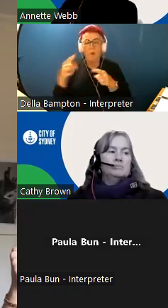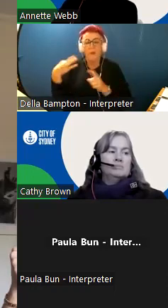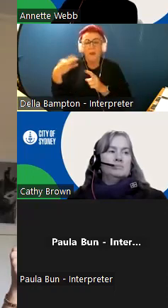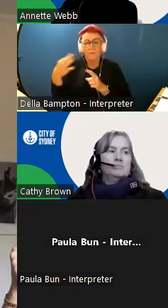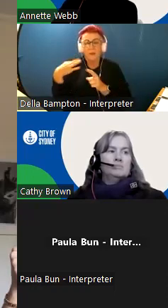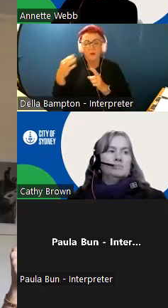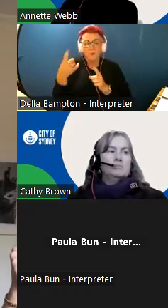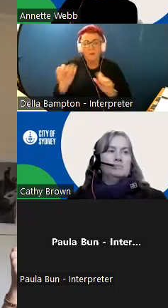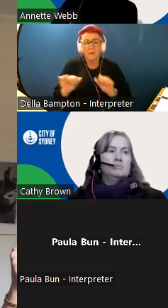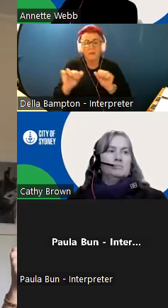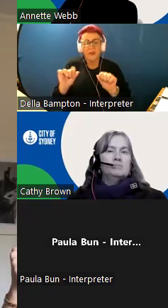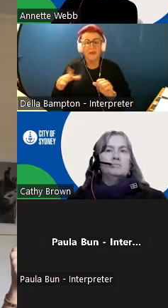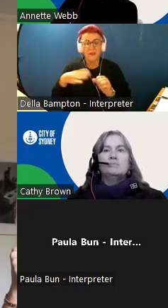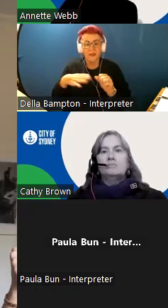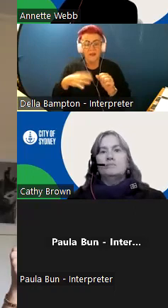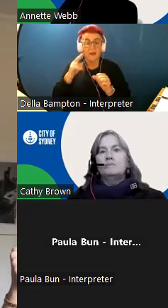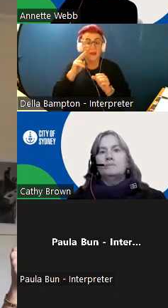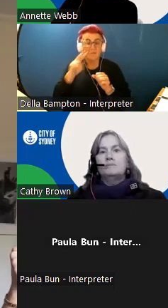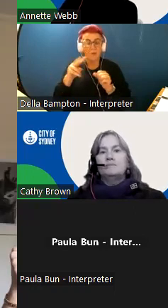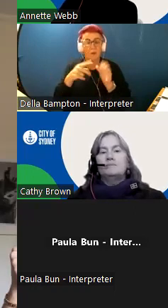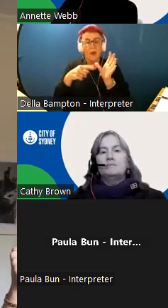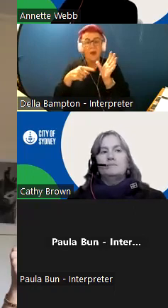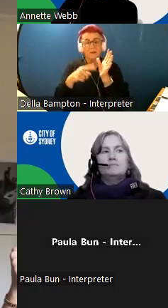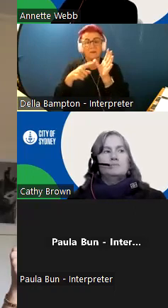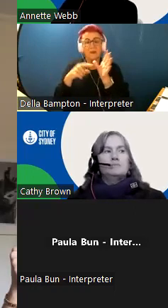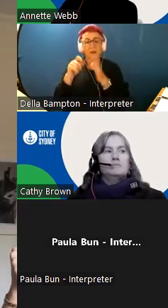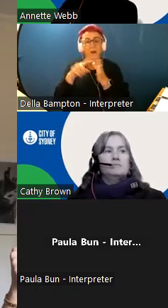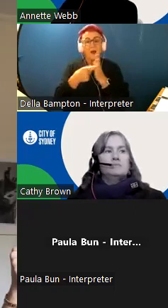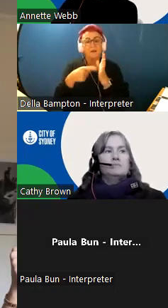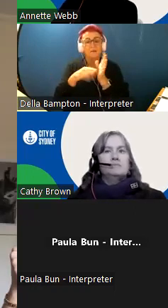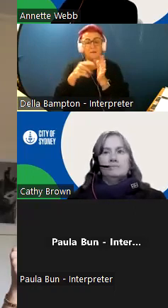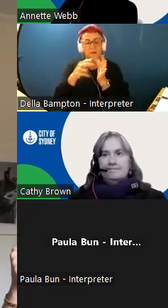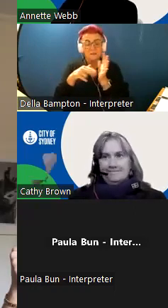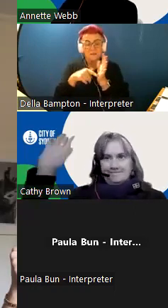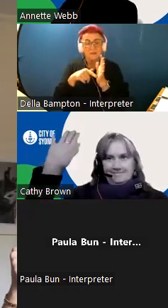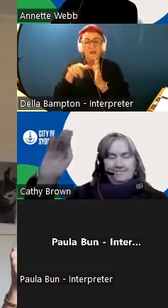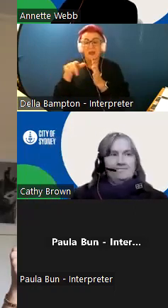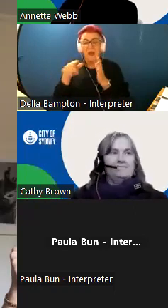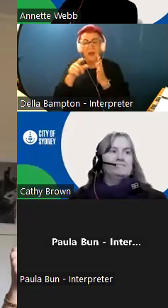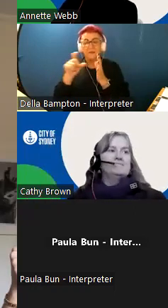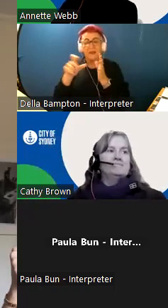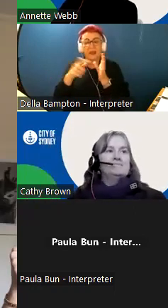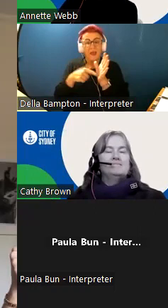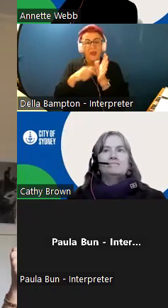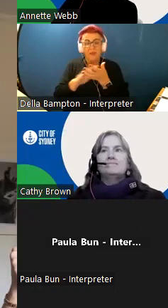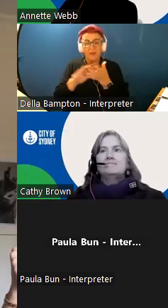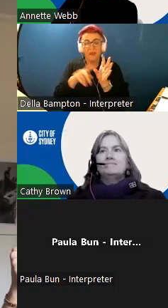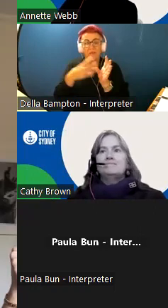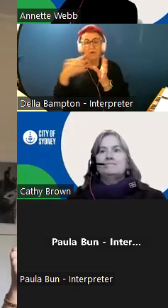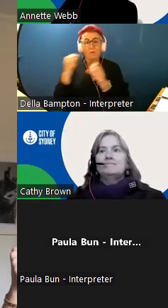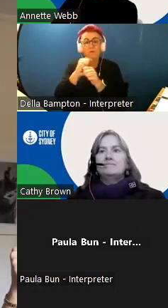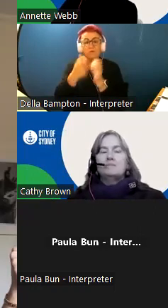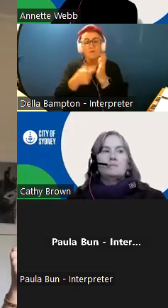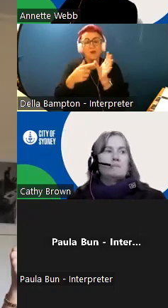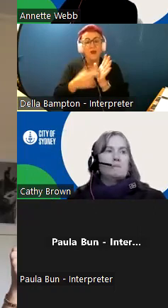we'll have a look at the apartment together. And then Kathy from Grants is going to talk to us about